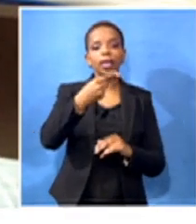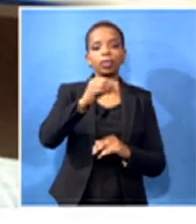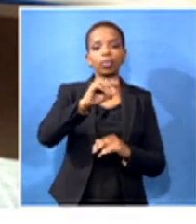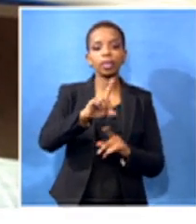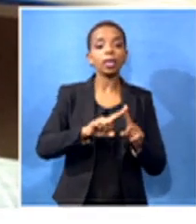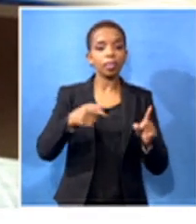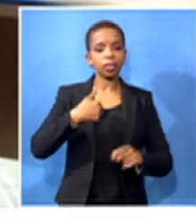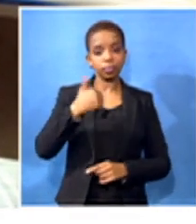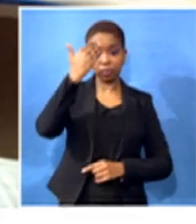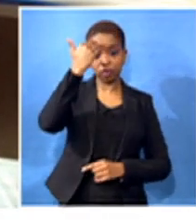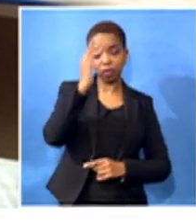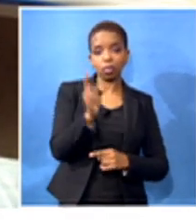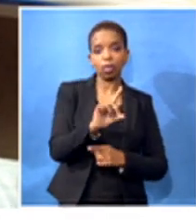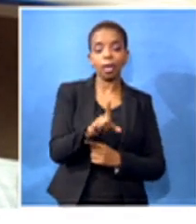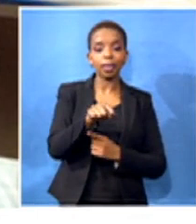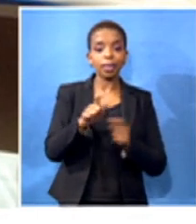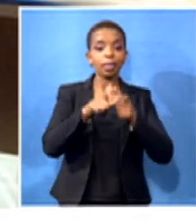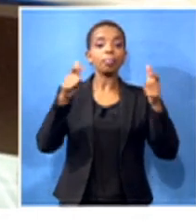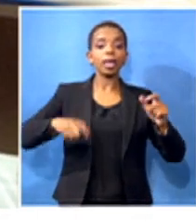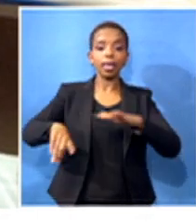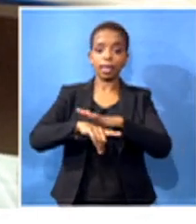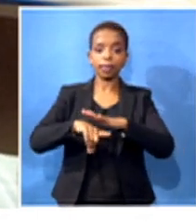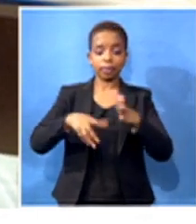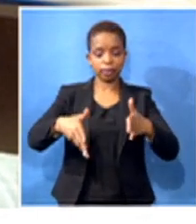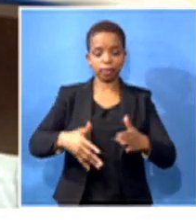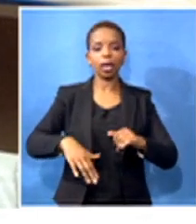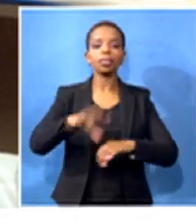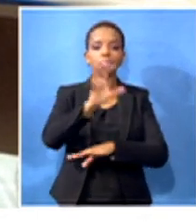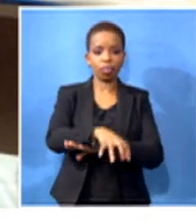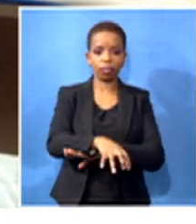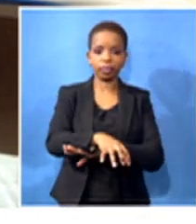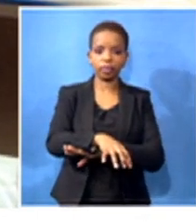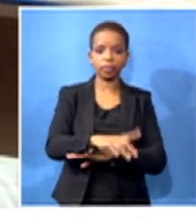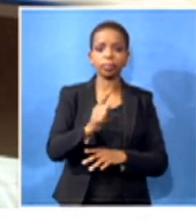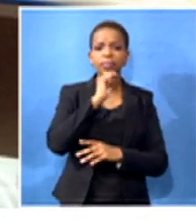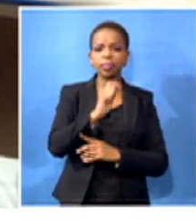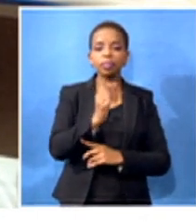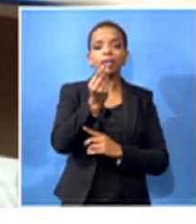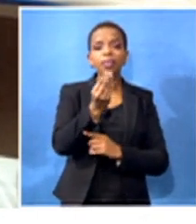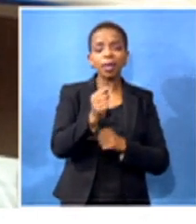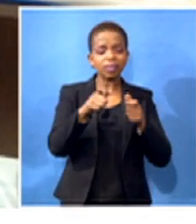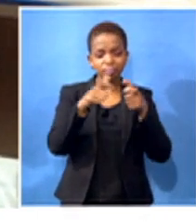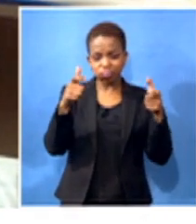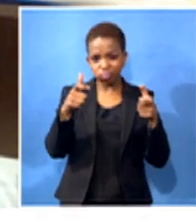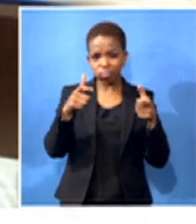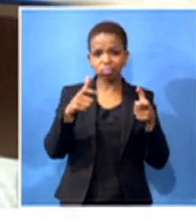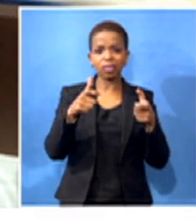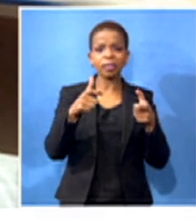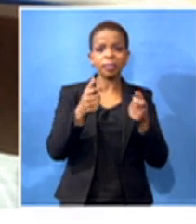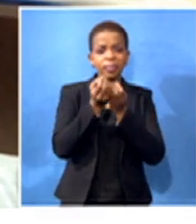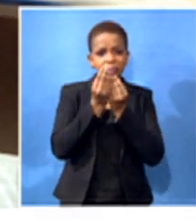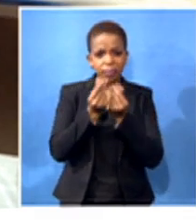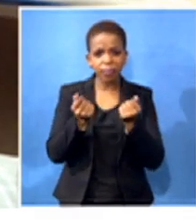districts in the province, and obviously, if the large amounts are missing of quantities of the